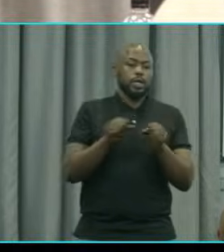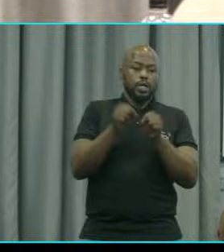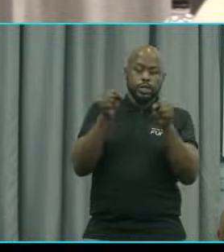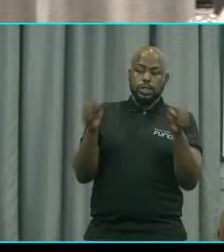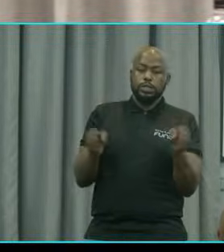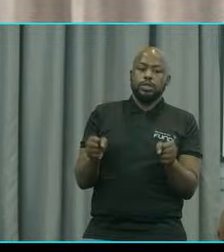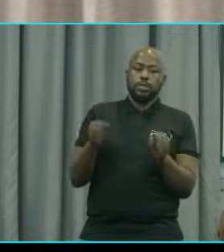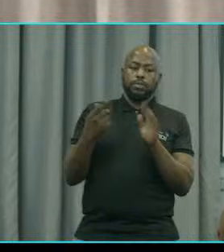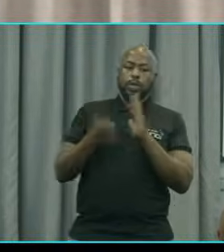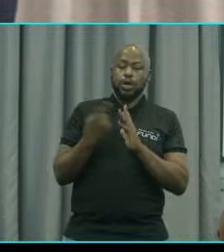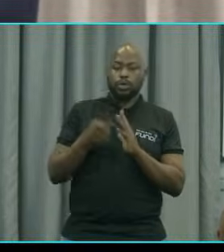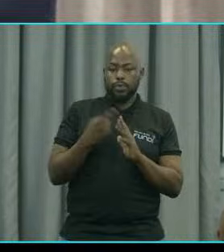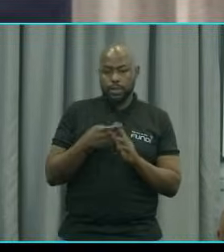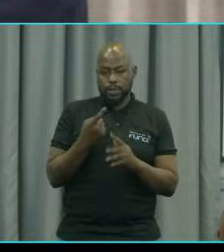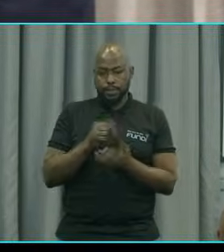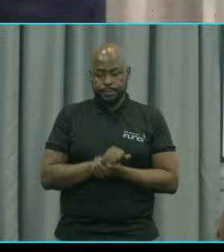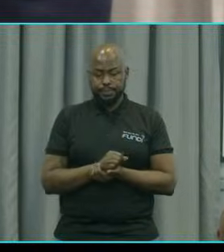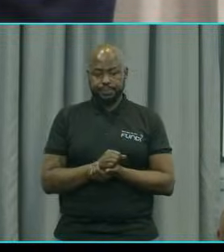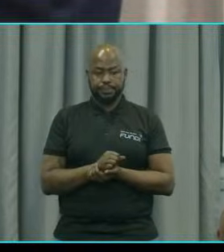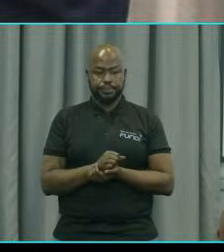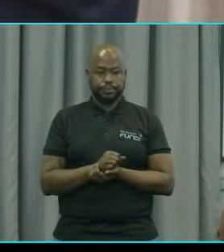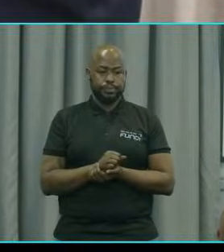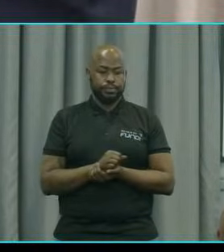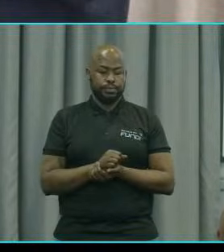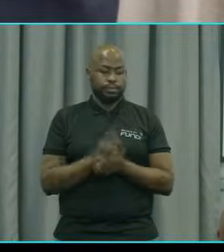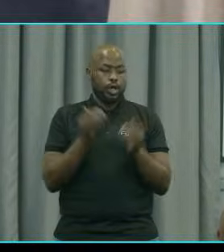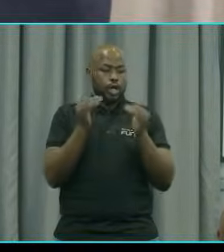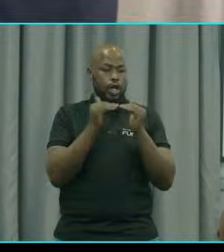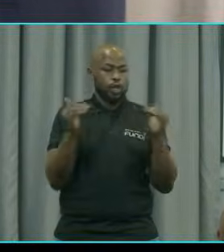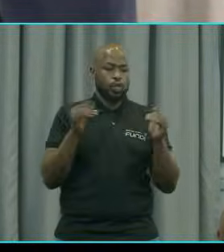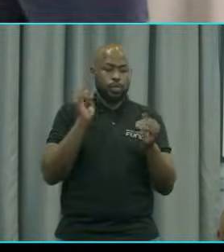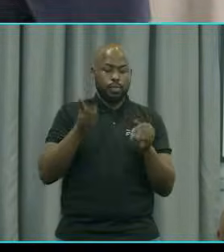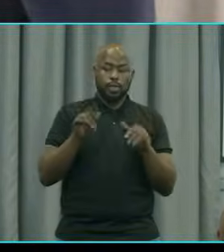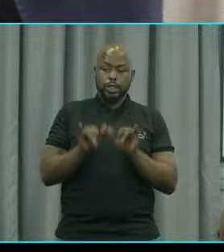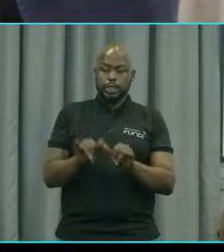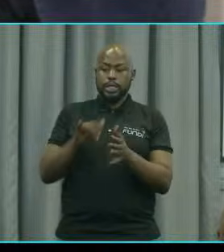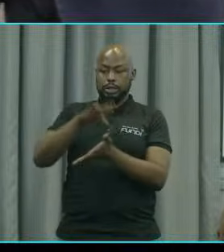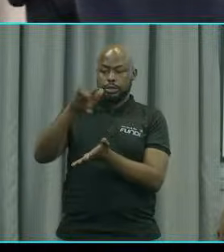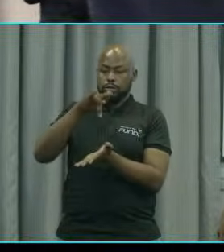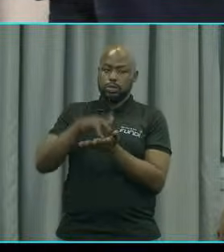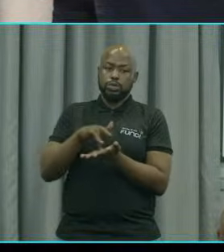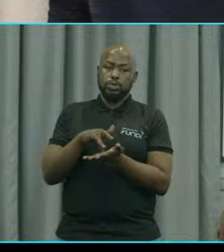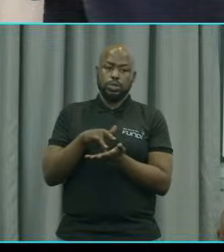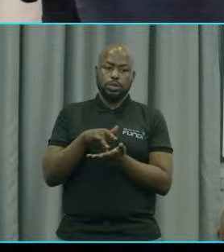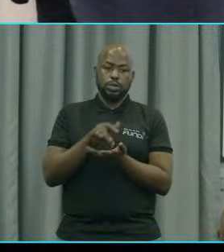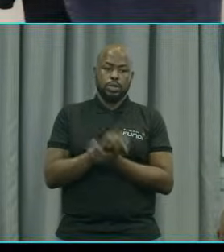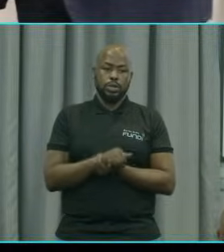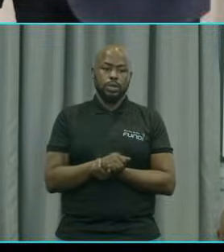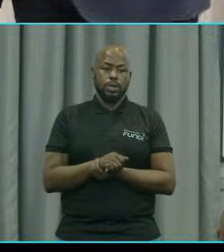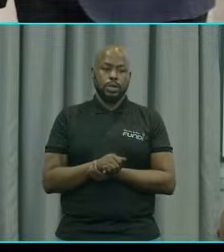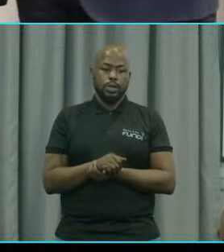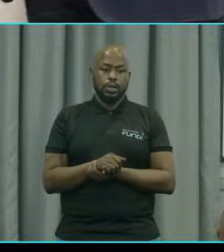accountability. And equity must remain a central consideration.